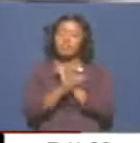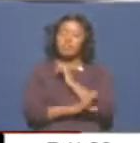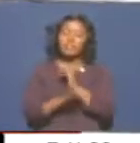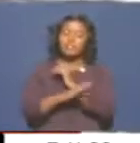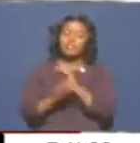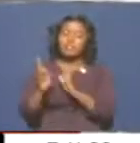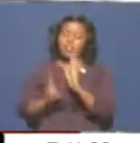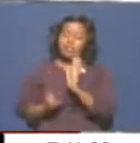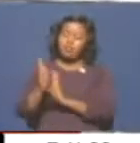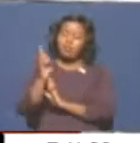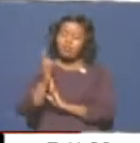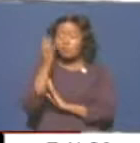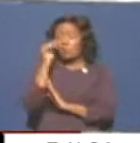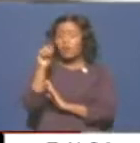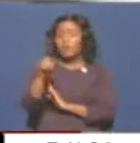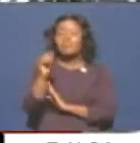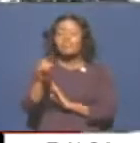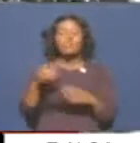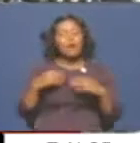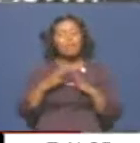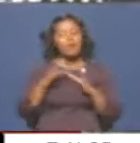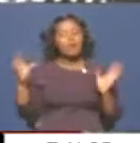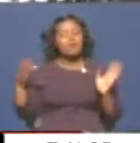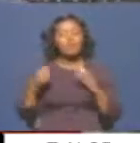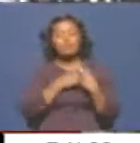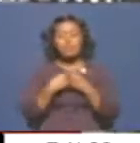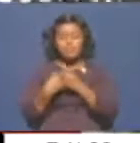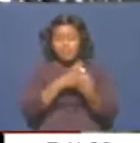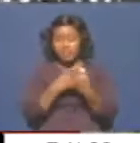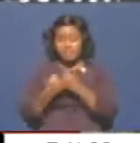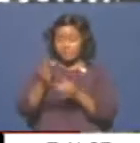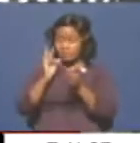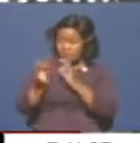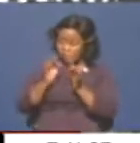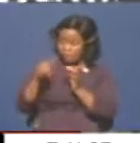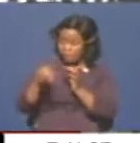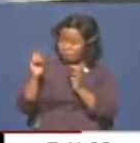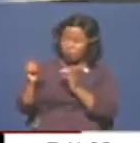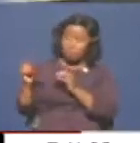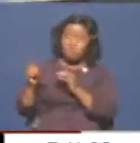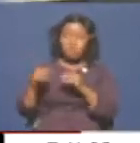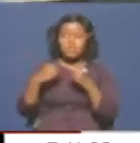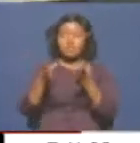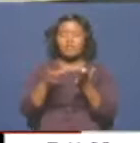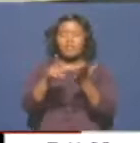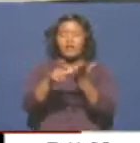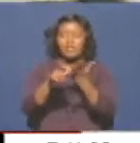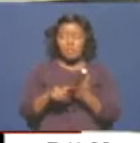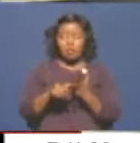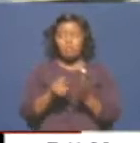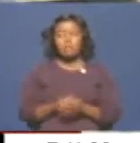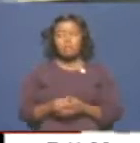kuwa itakuwa changamoto maradufu iwapo ufadhili huo utatolewa kama mikopo. We also want that